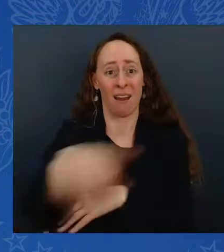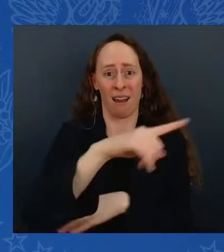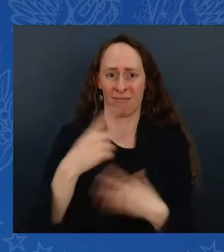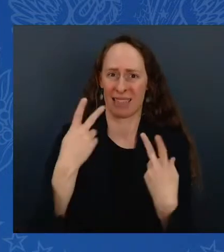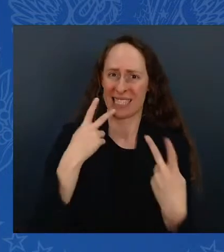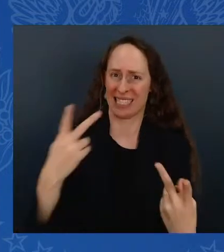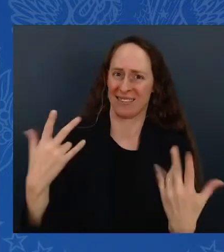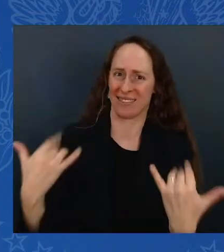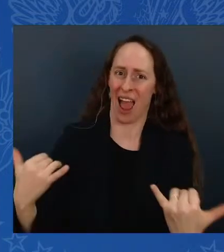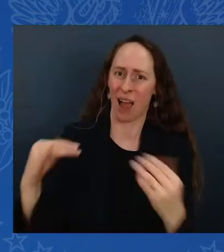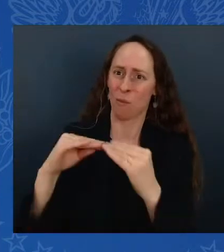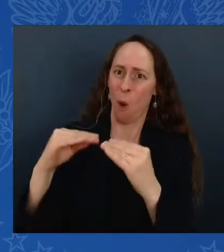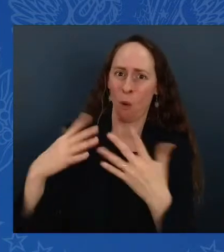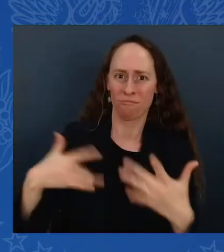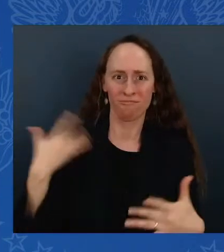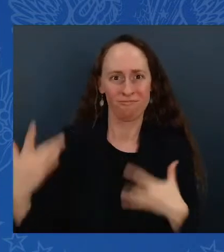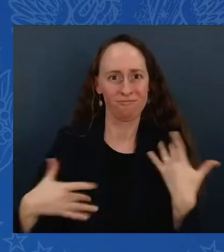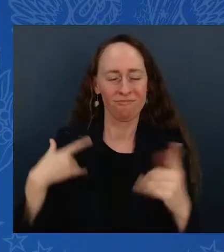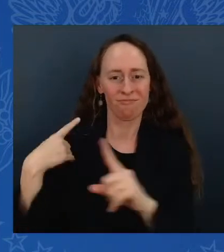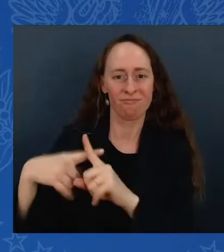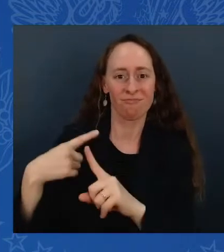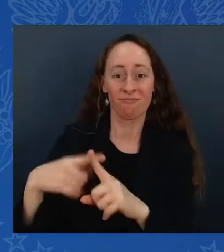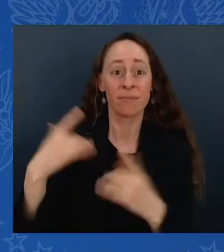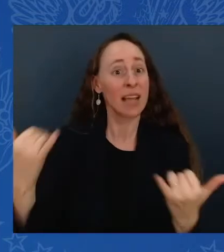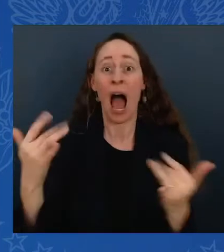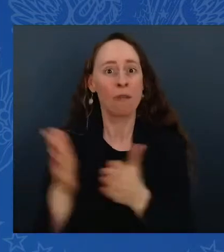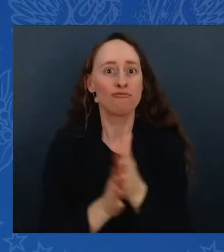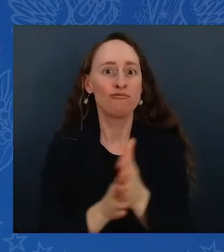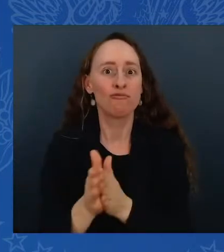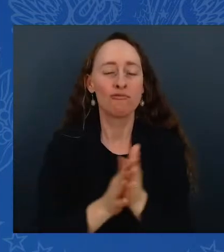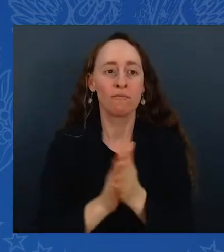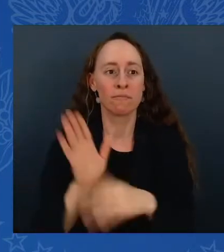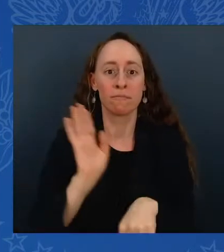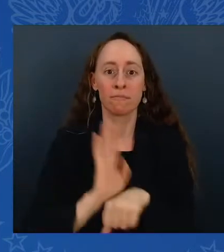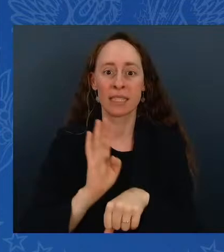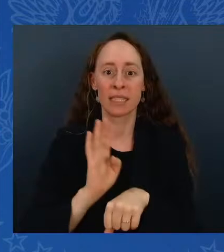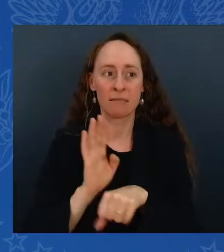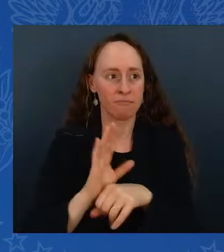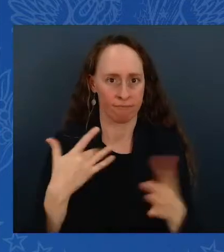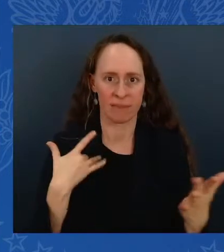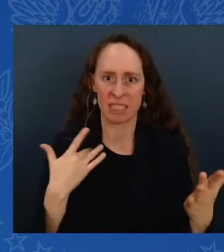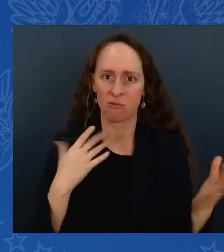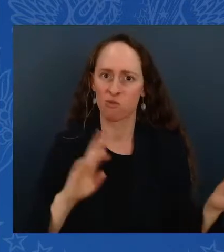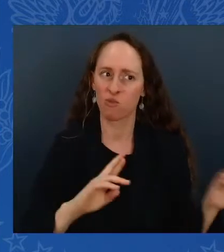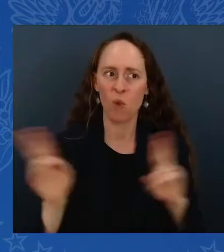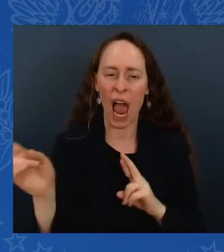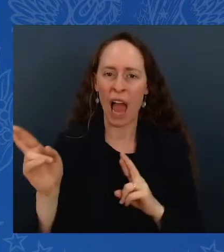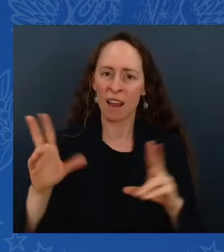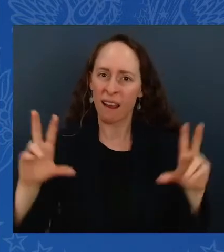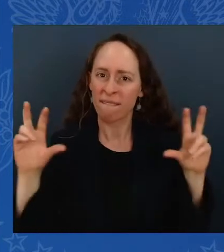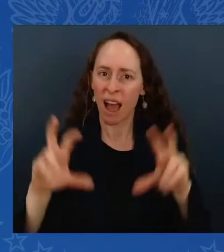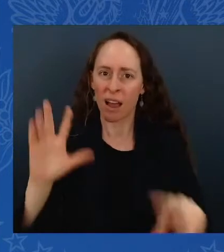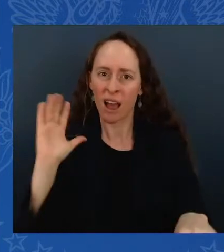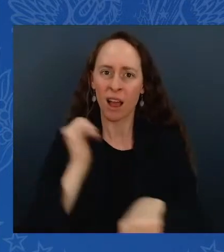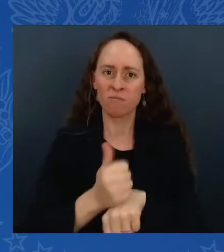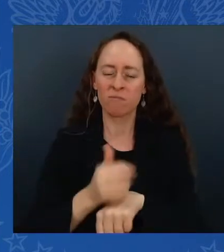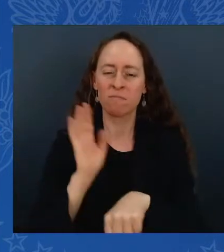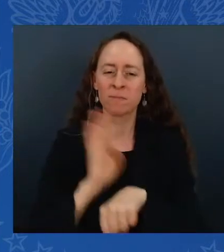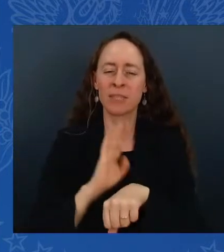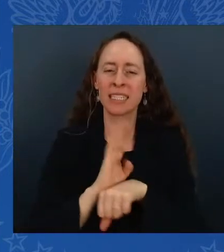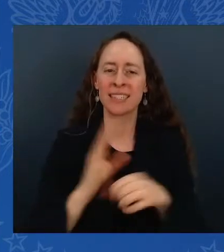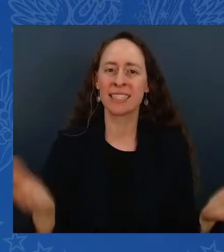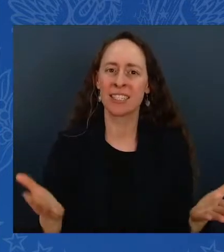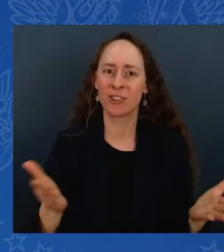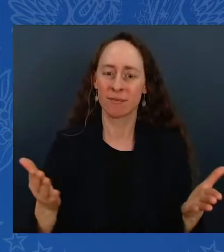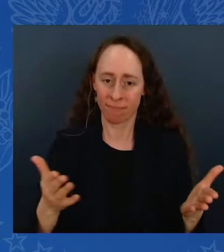business to feel greater confidence, to invest higher, and to expand. It's a moment for individuals to feel greater confidence